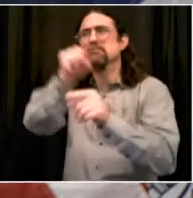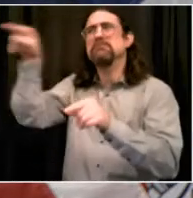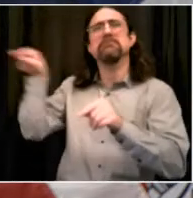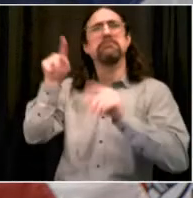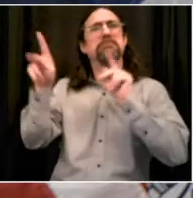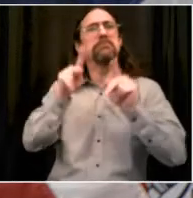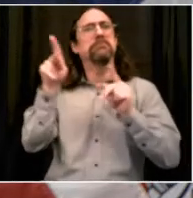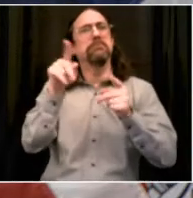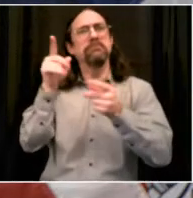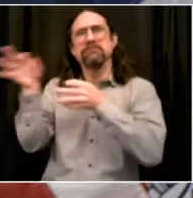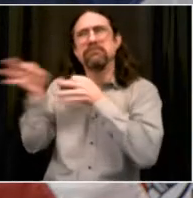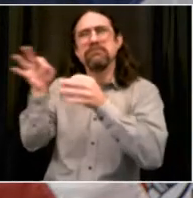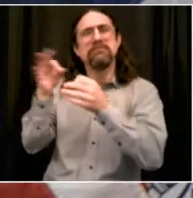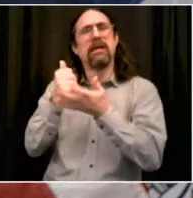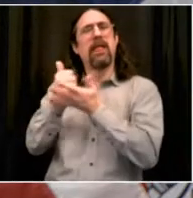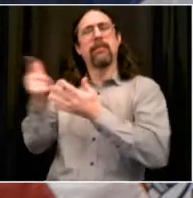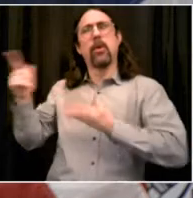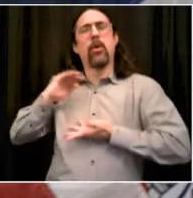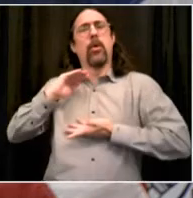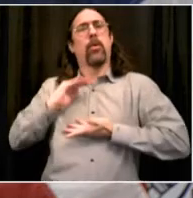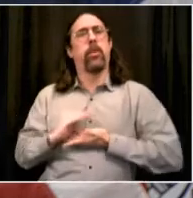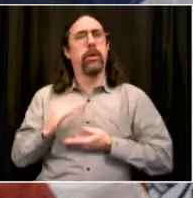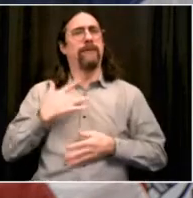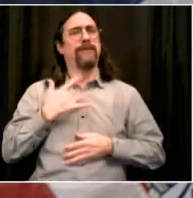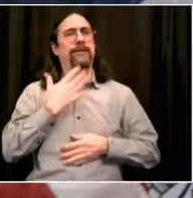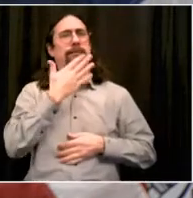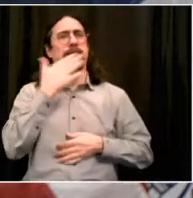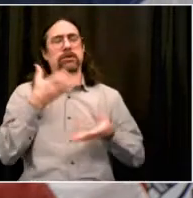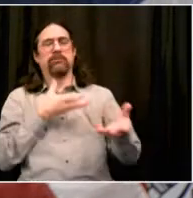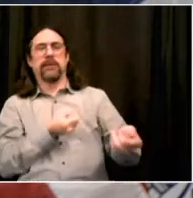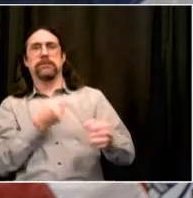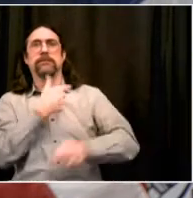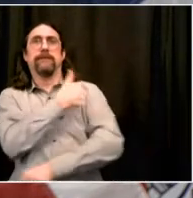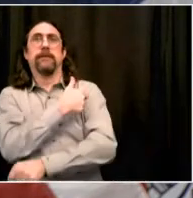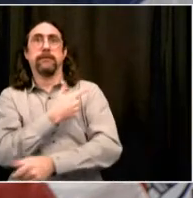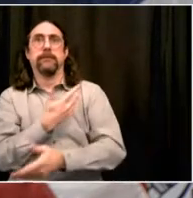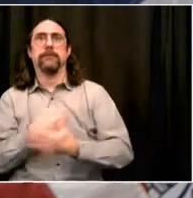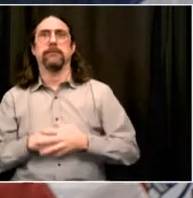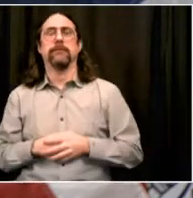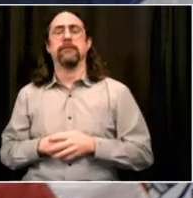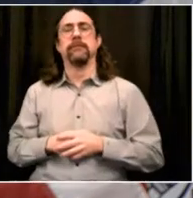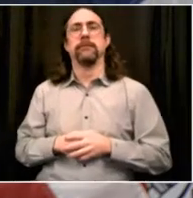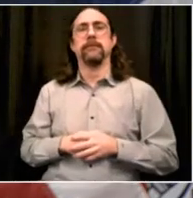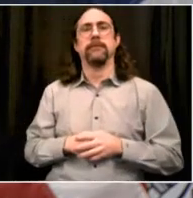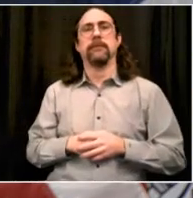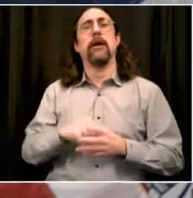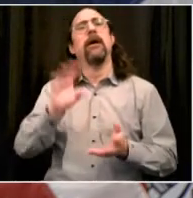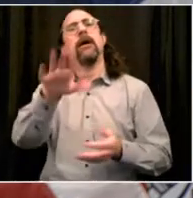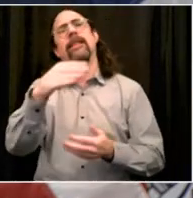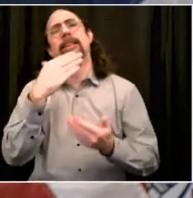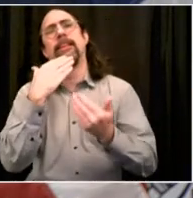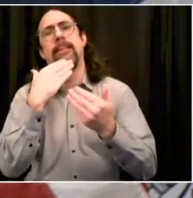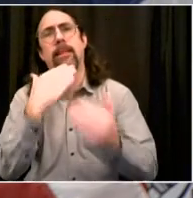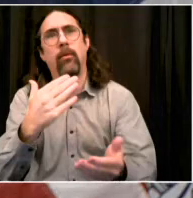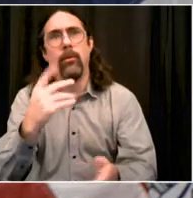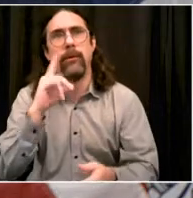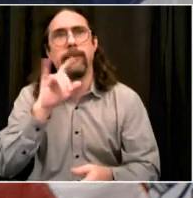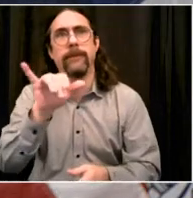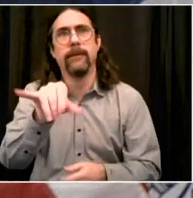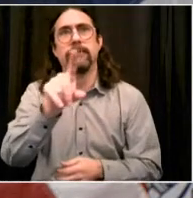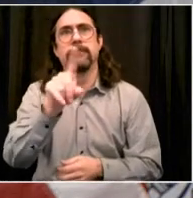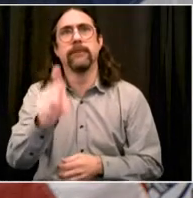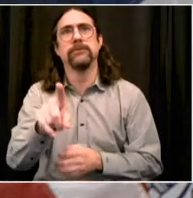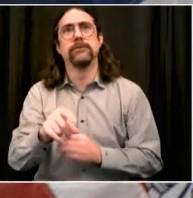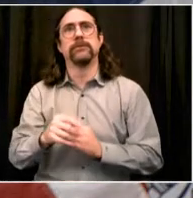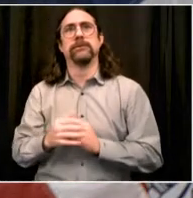such an intensive worldwide effort to create this vaccine. It's historic. It's amazing how quickly it was done, but it's also been a tremendous amount of scrutiny